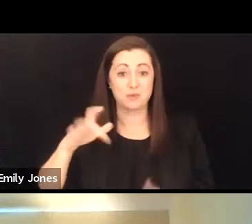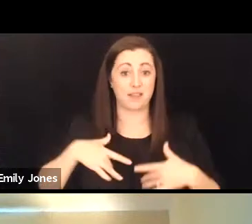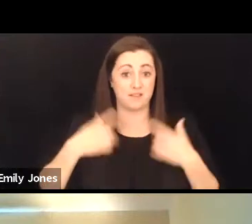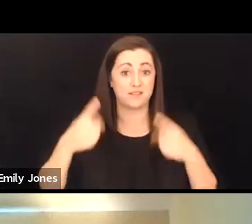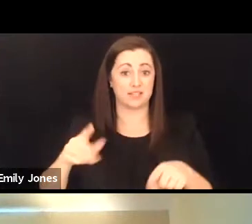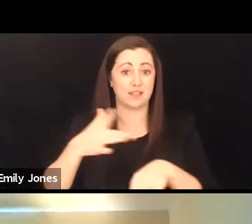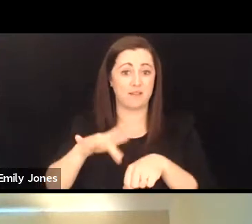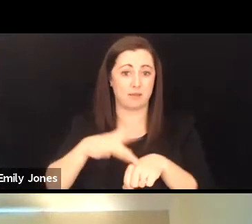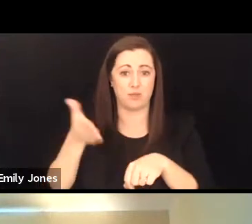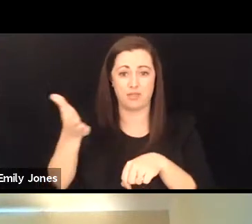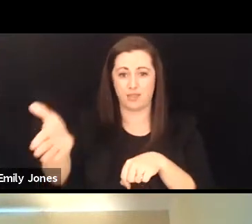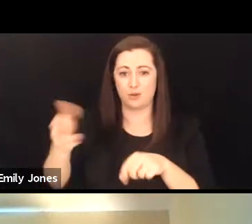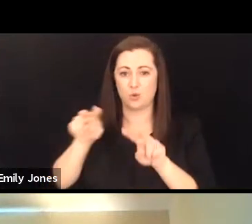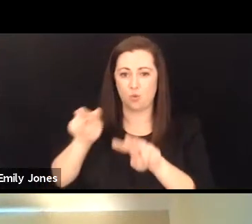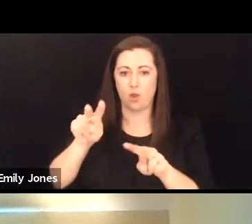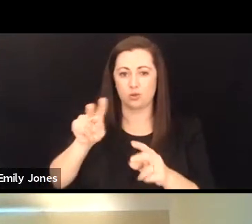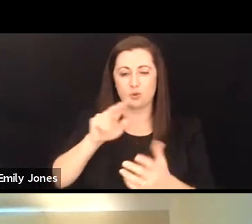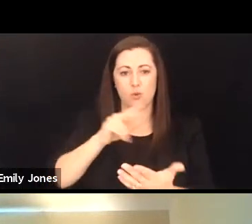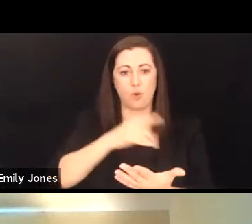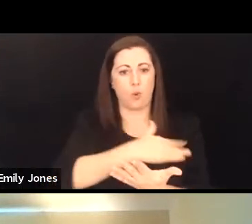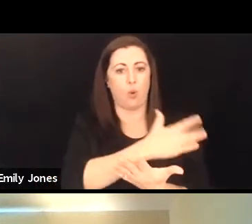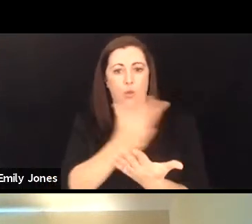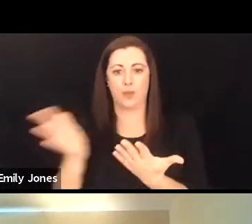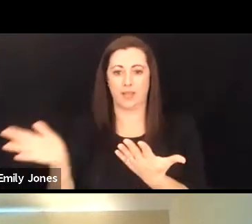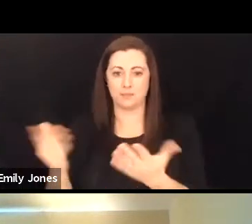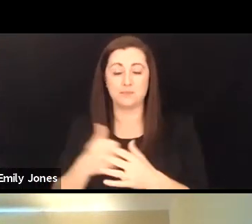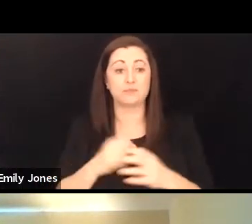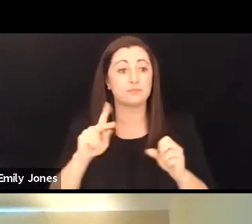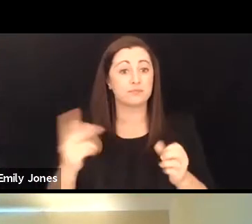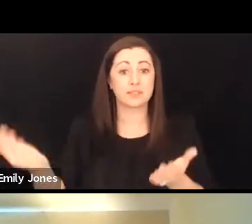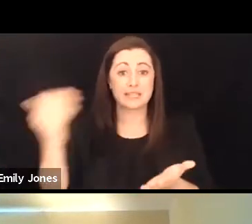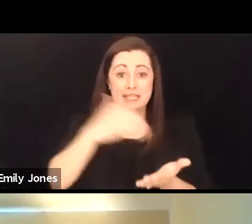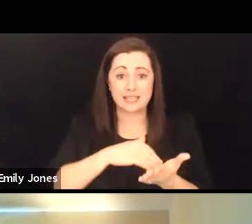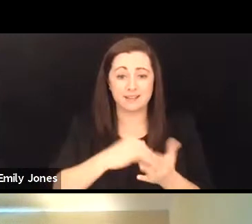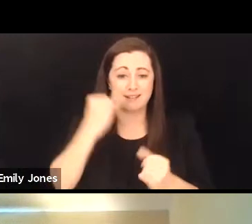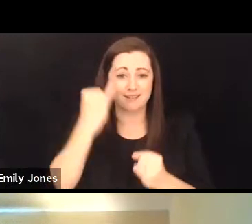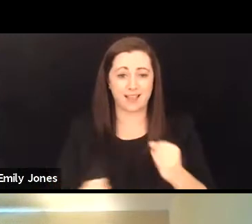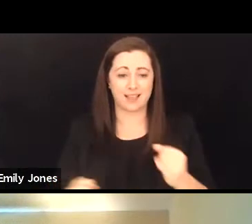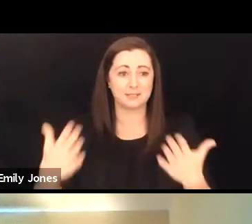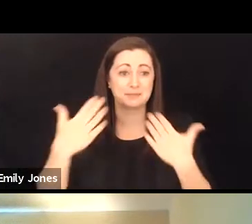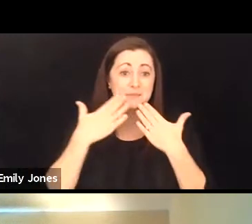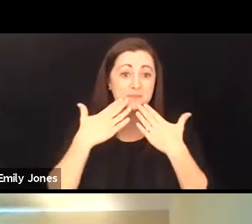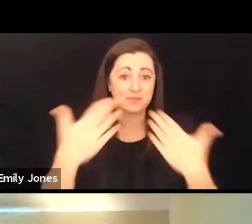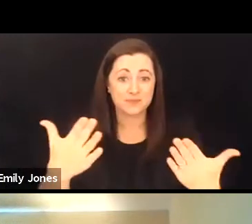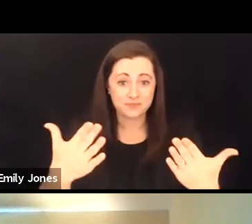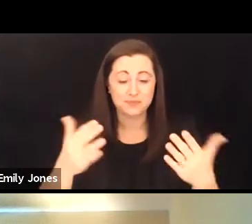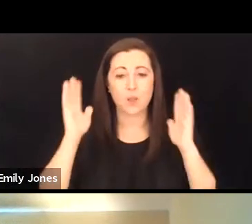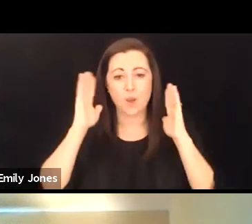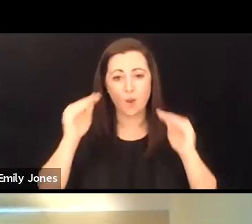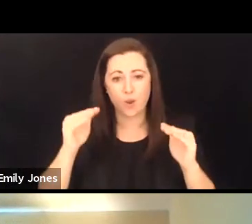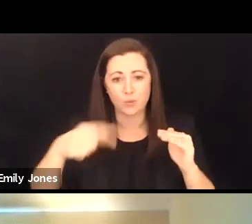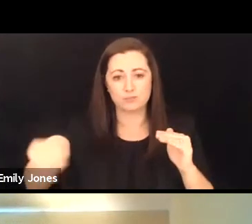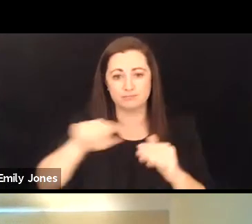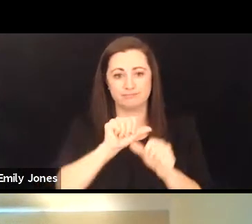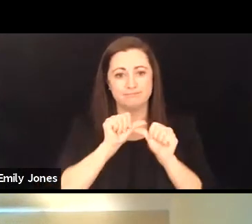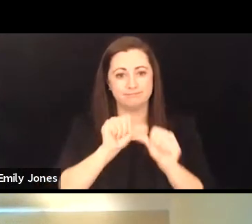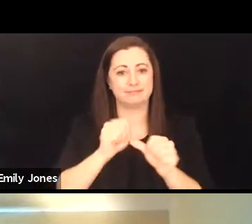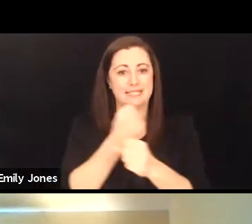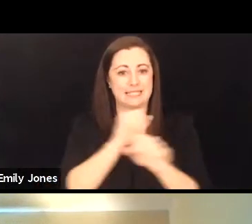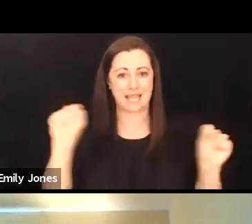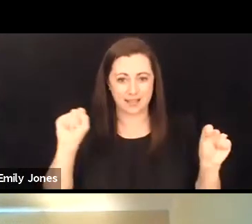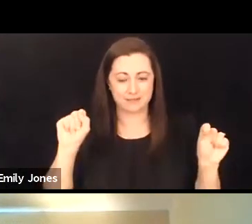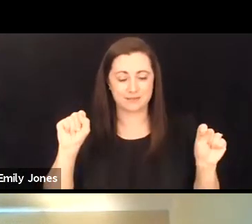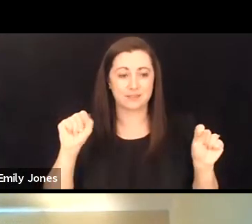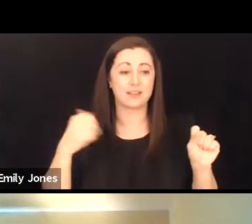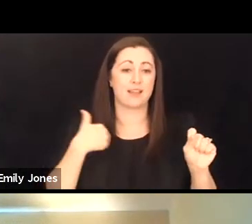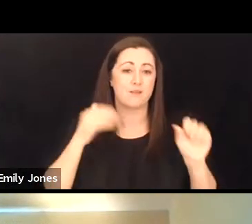for you to watch in its entirety. With that, again, a final thank you, and we hope that you continue to stay safe and have a